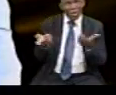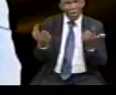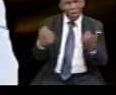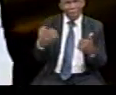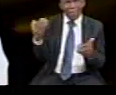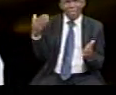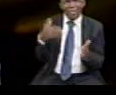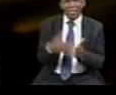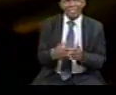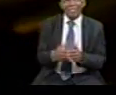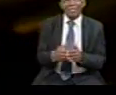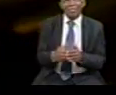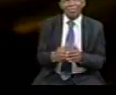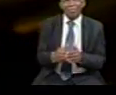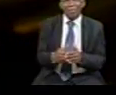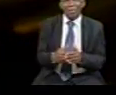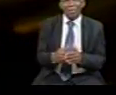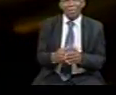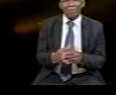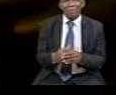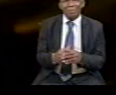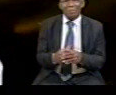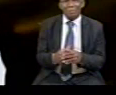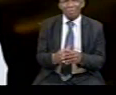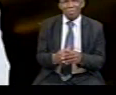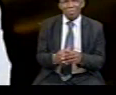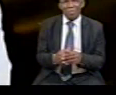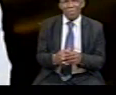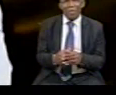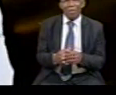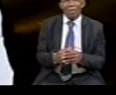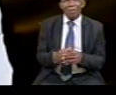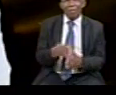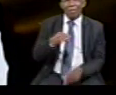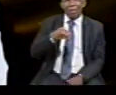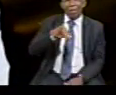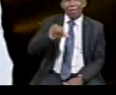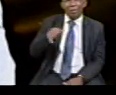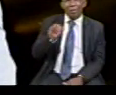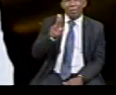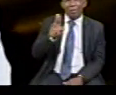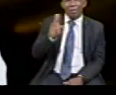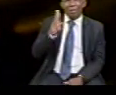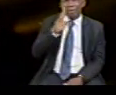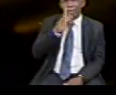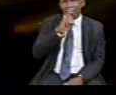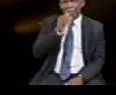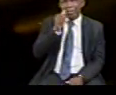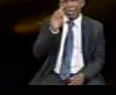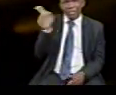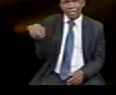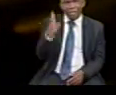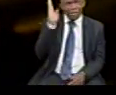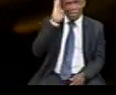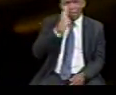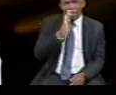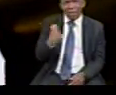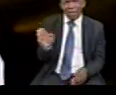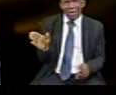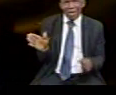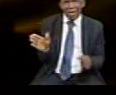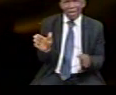said, you stay tarry in Jerusalem until you be endued with power. What are you going to be doing with that power?